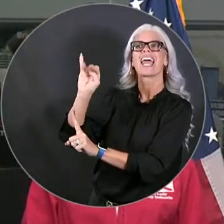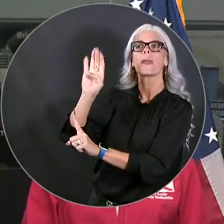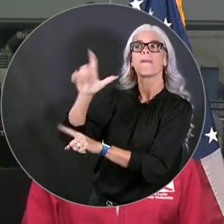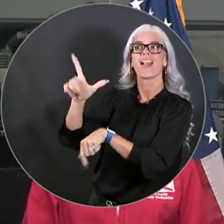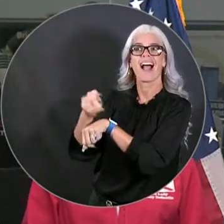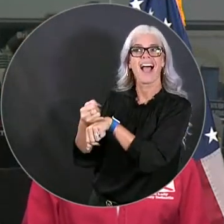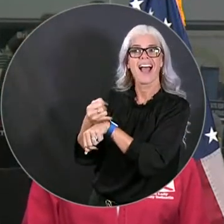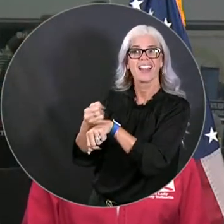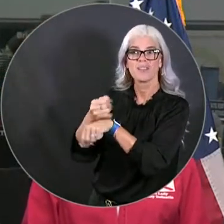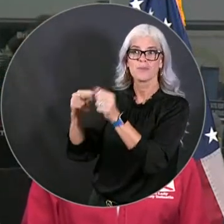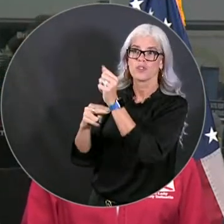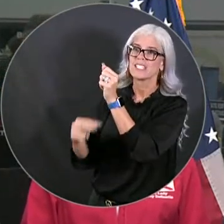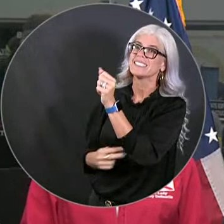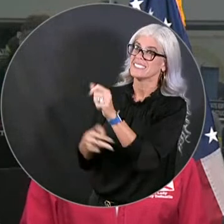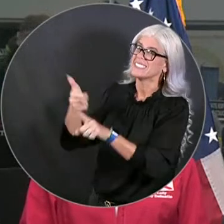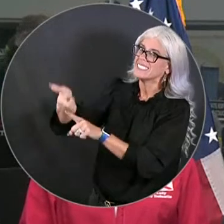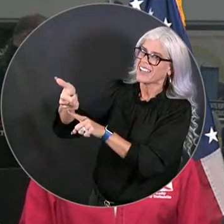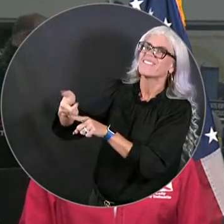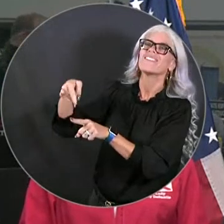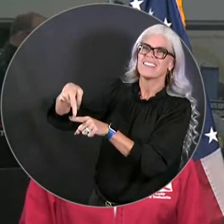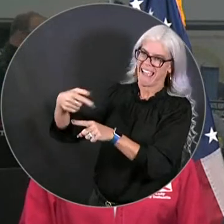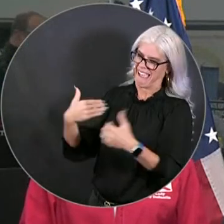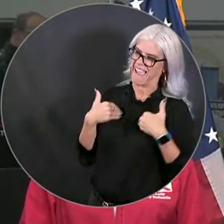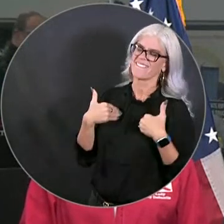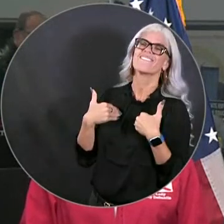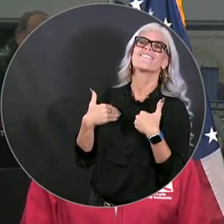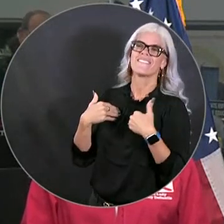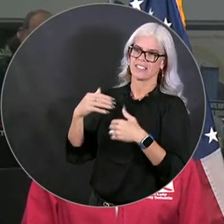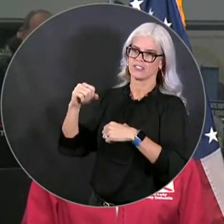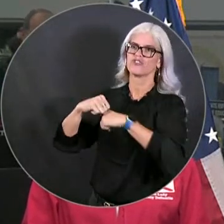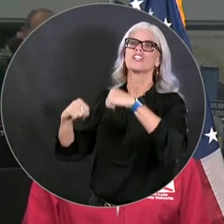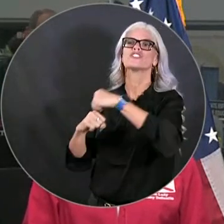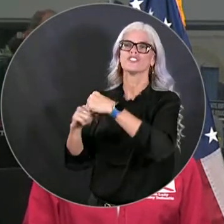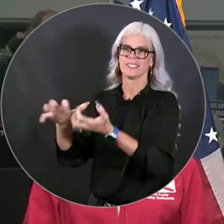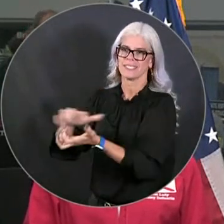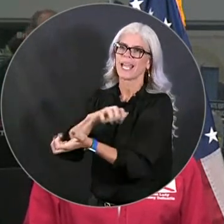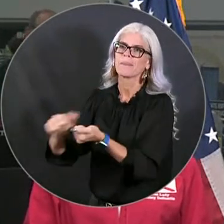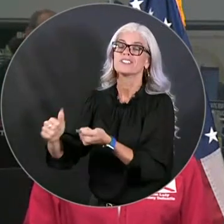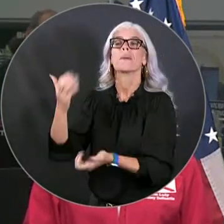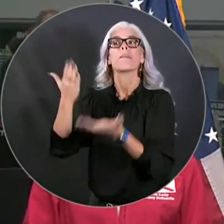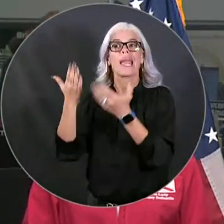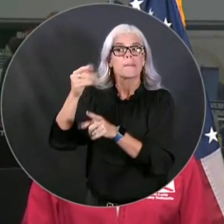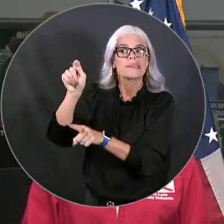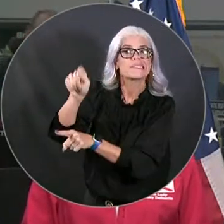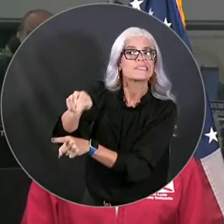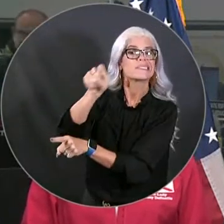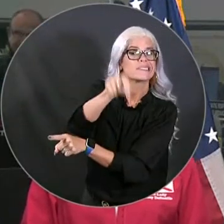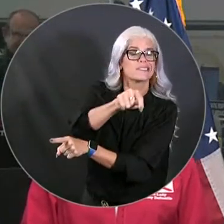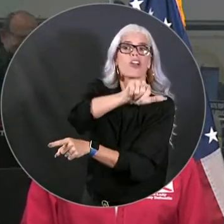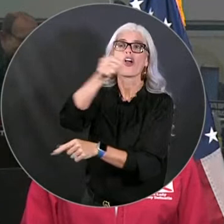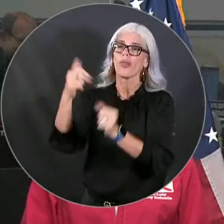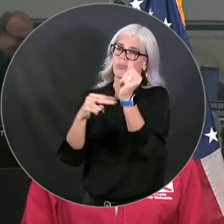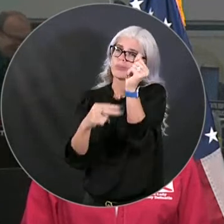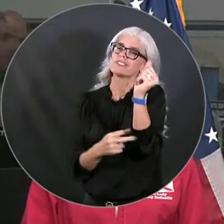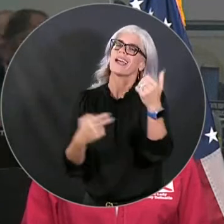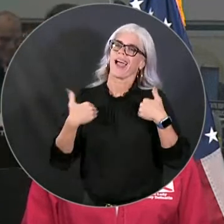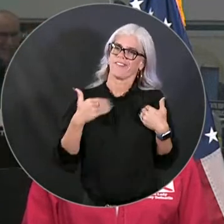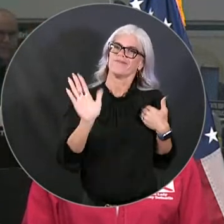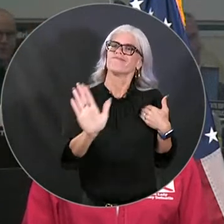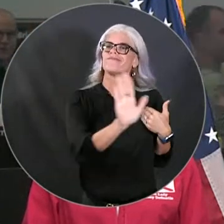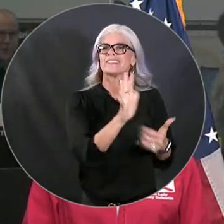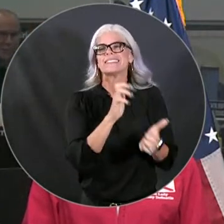other bridges that have suffered damage. But once bridges are inspected and determined to be safe, they will